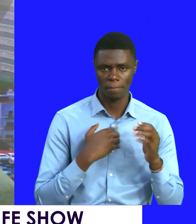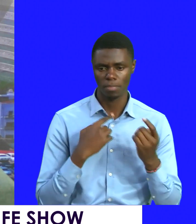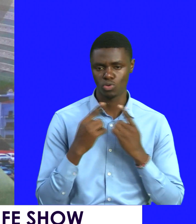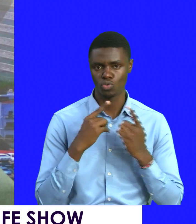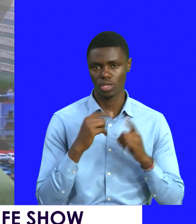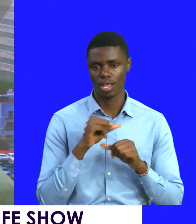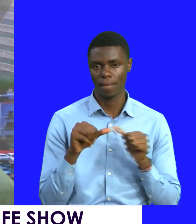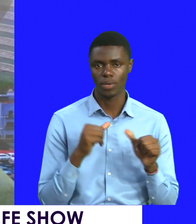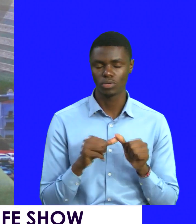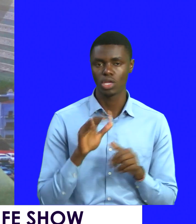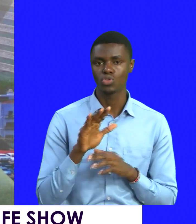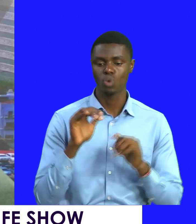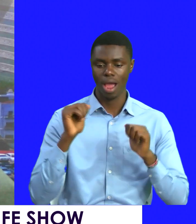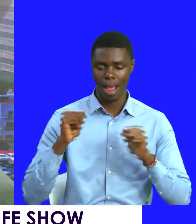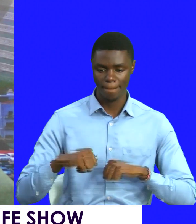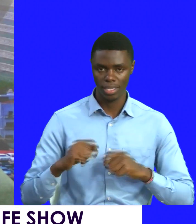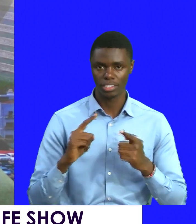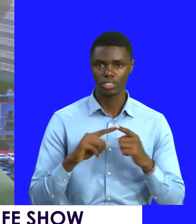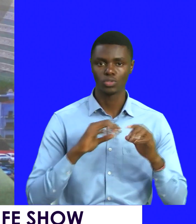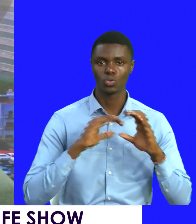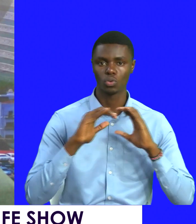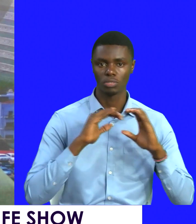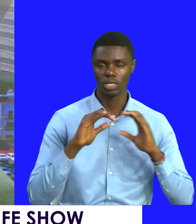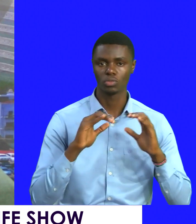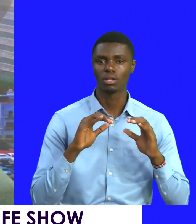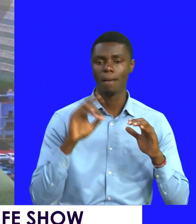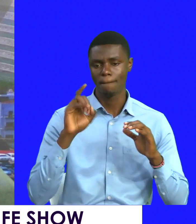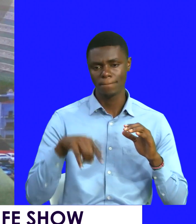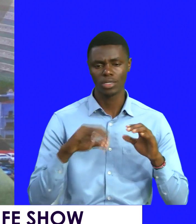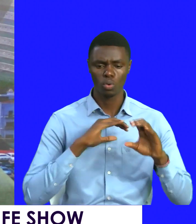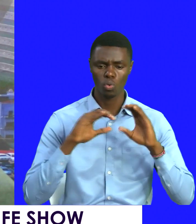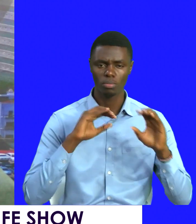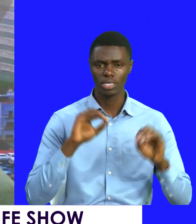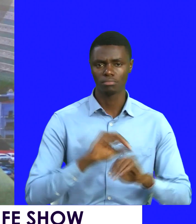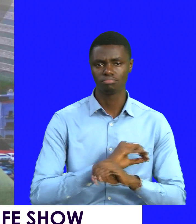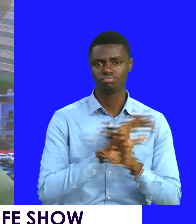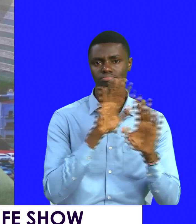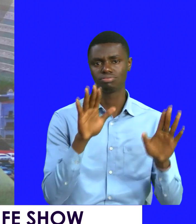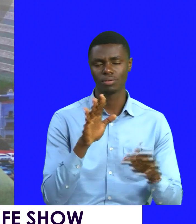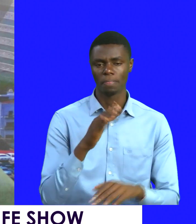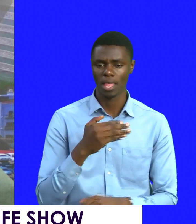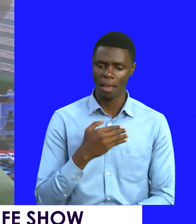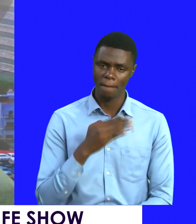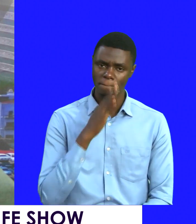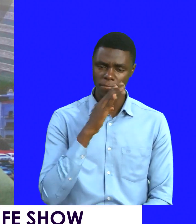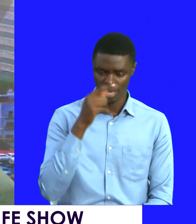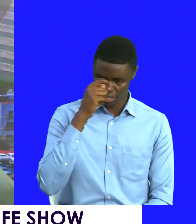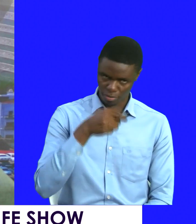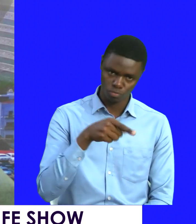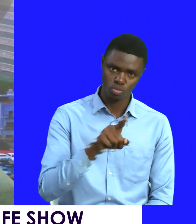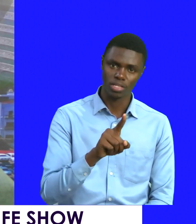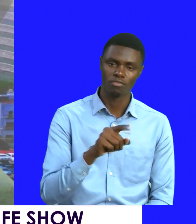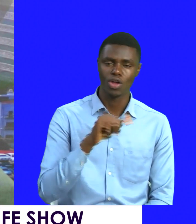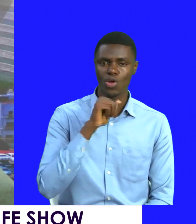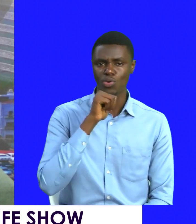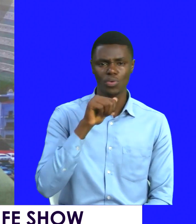about your ability to communicate, to market you, let it come out of you. Be courteous to you. Do not be